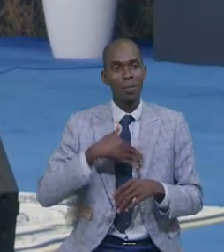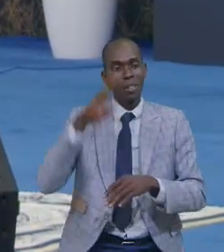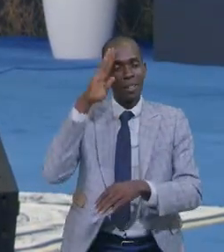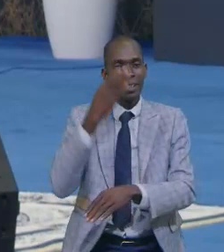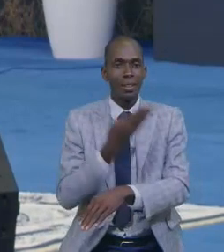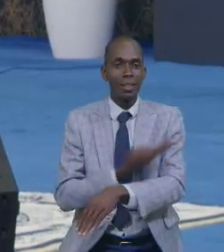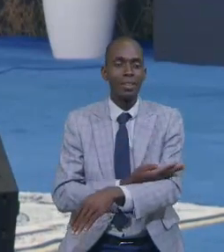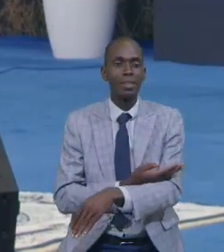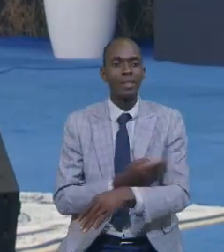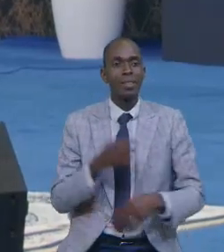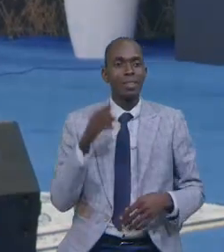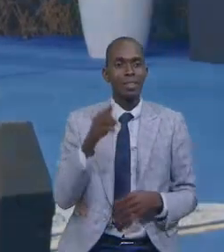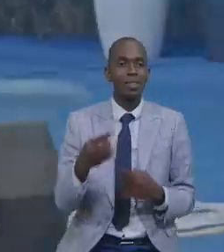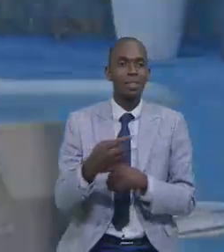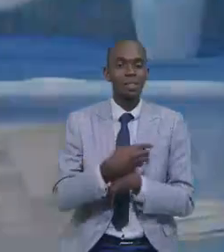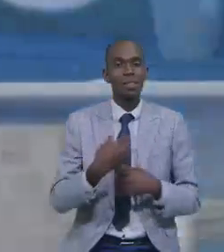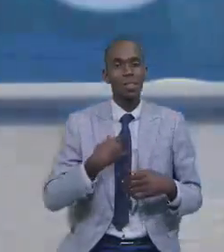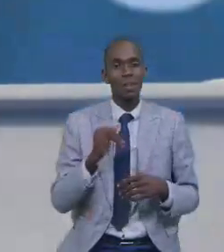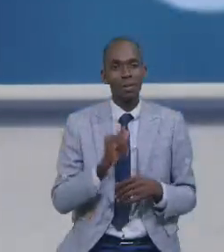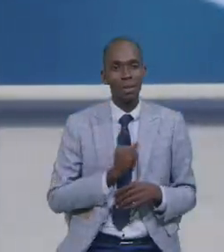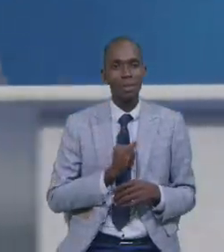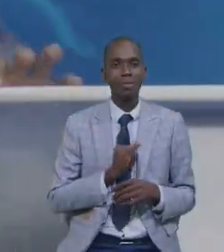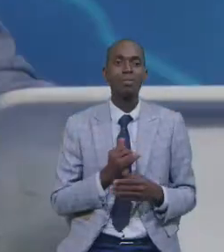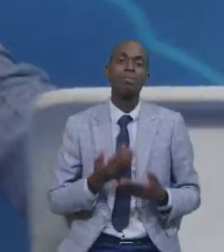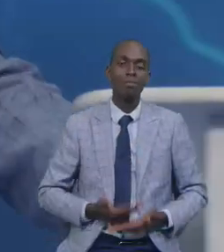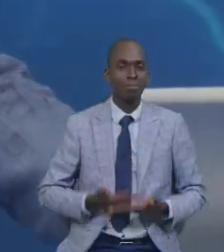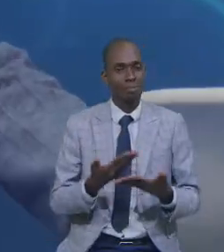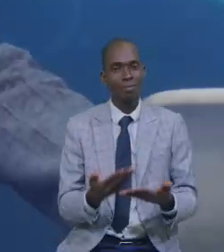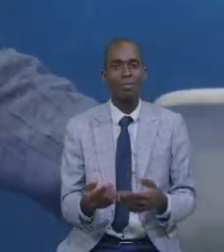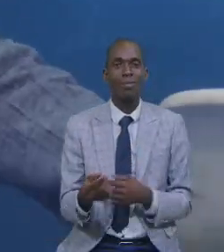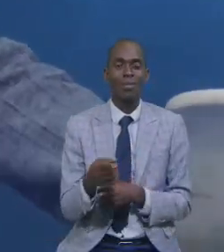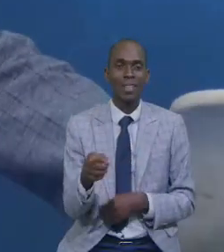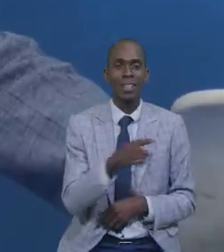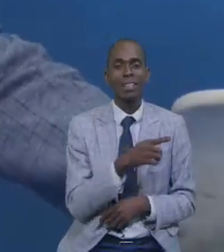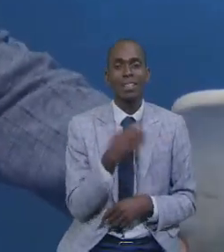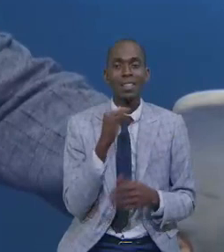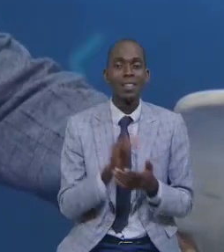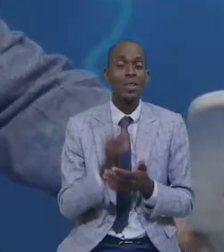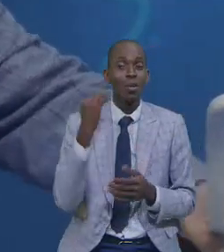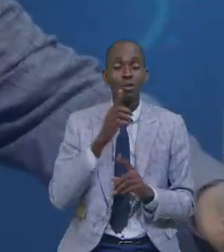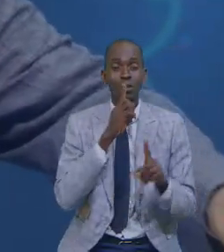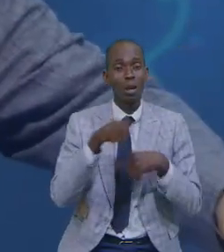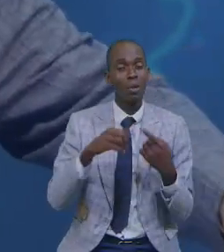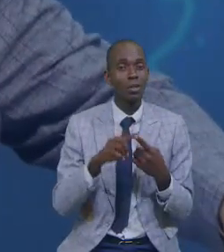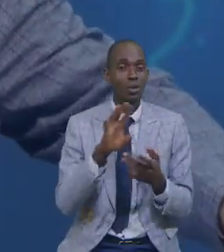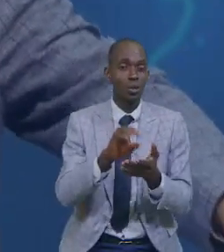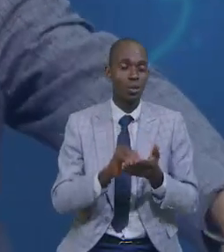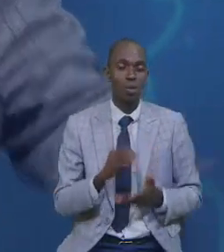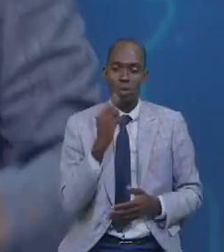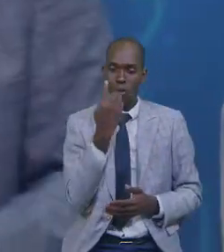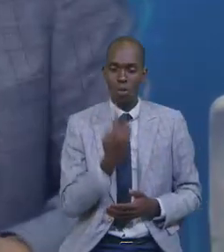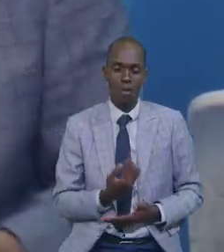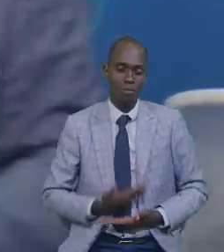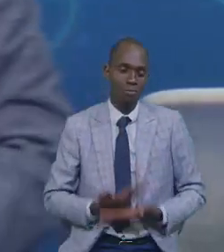this day have I begotten thee. He was talking about his only begotten son. And the